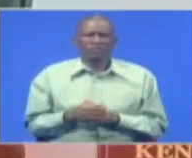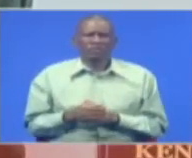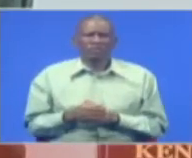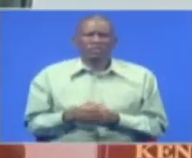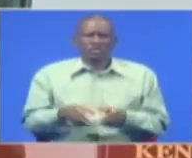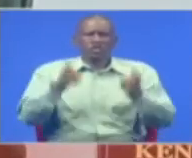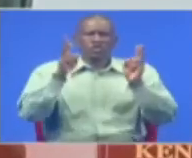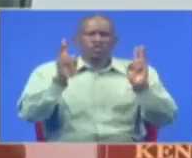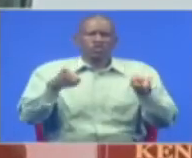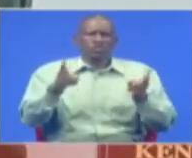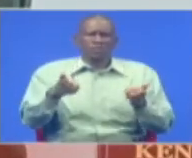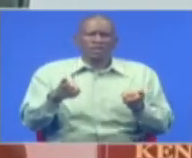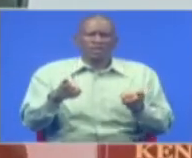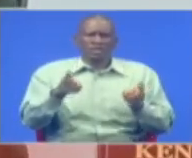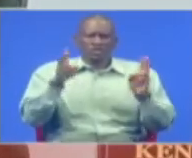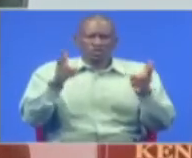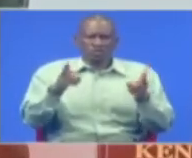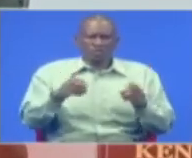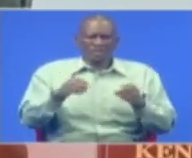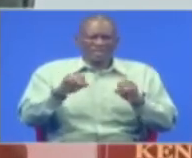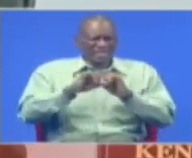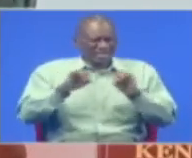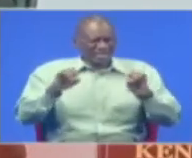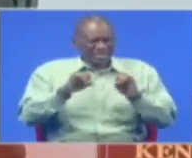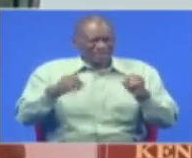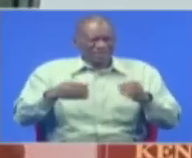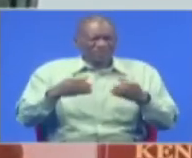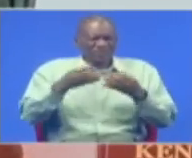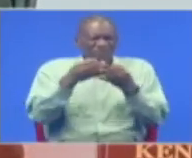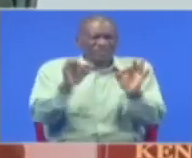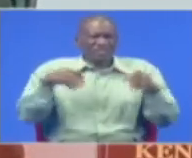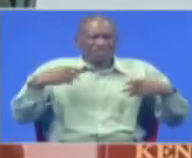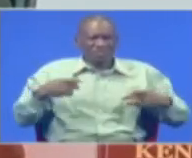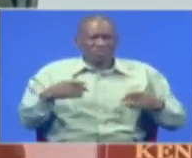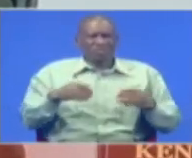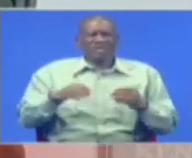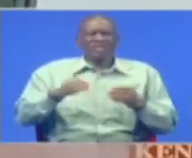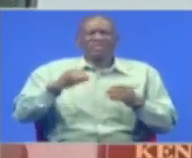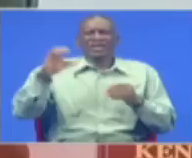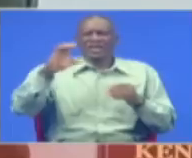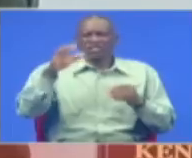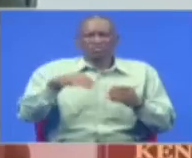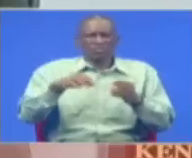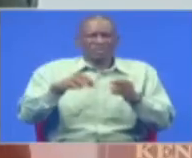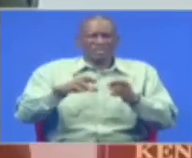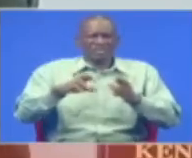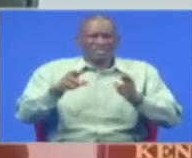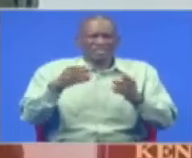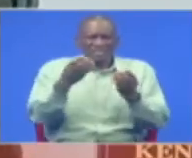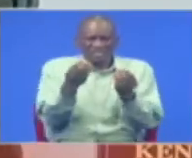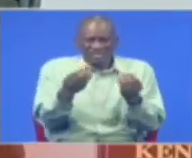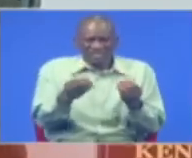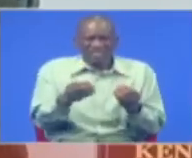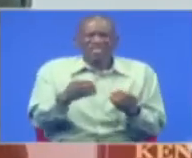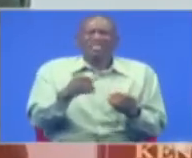Normally, clearances are very easy at customs. They see national team, collect passports, they are stamped en